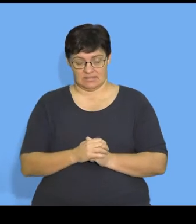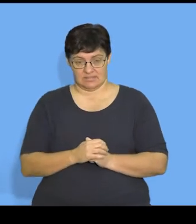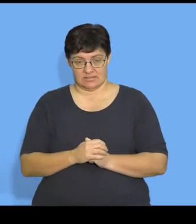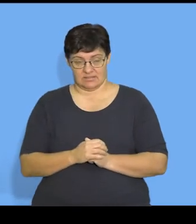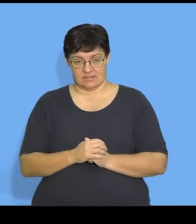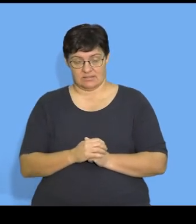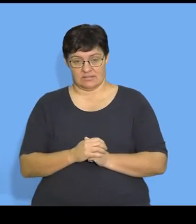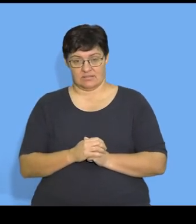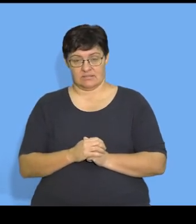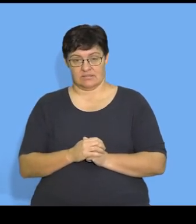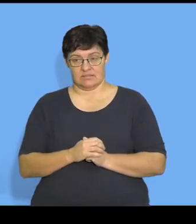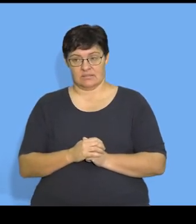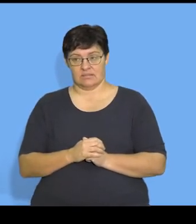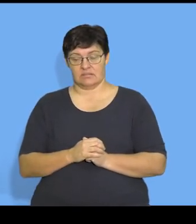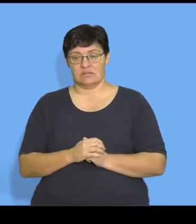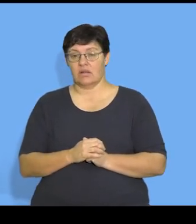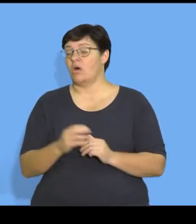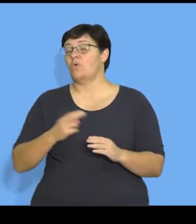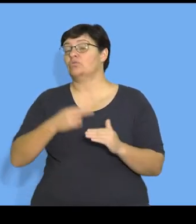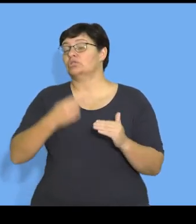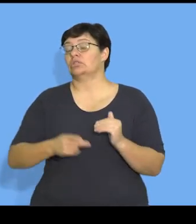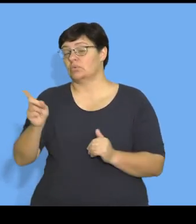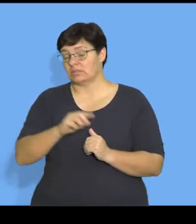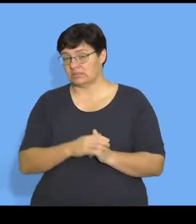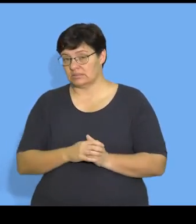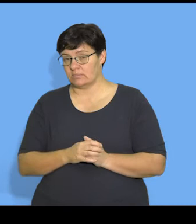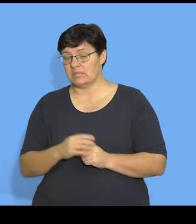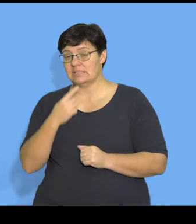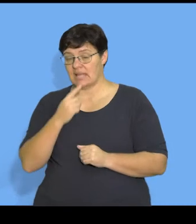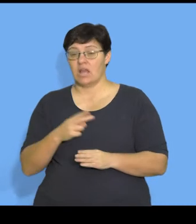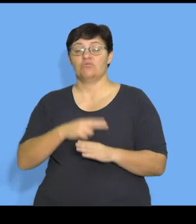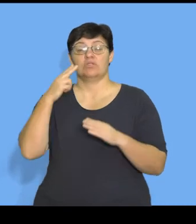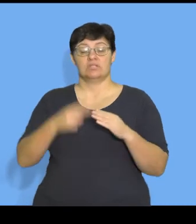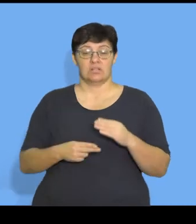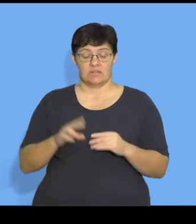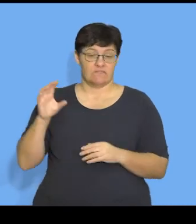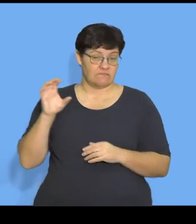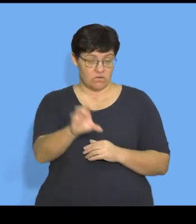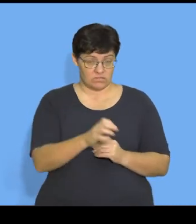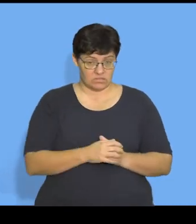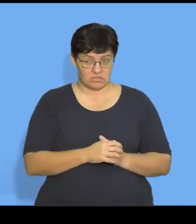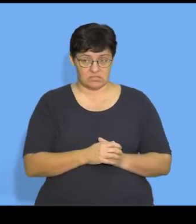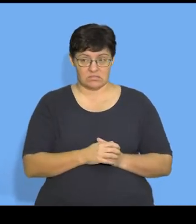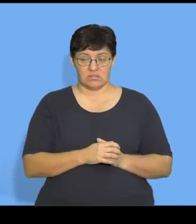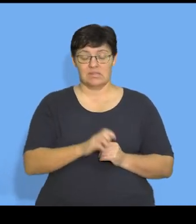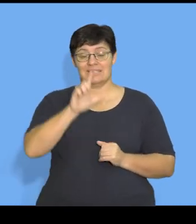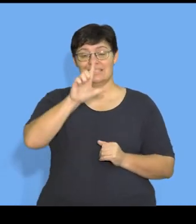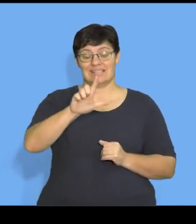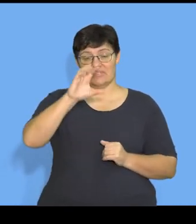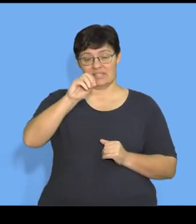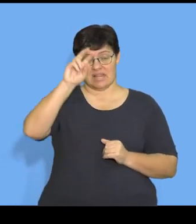But I need to write down what the resultant is. So I say my resultant force is